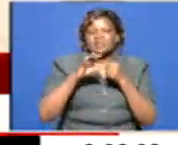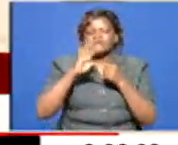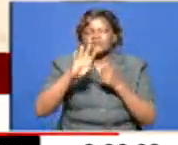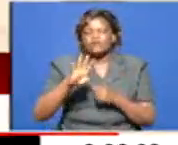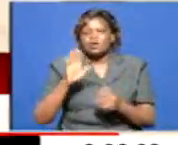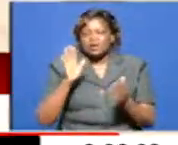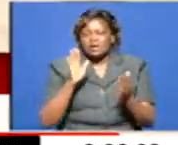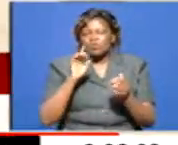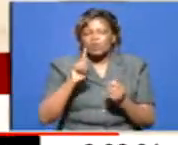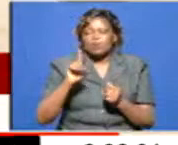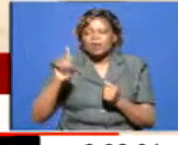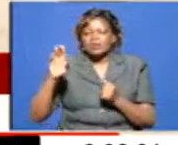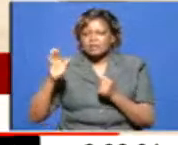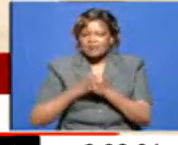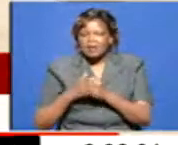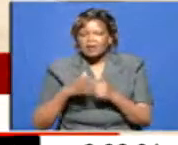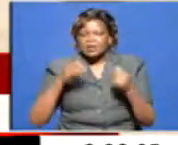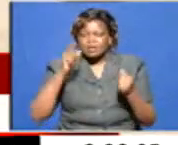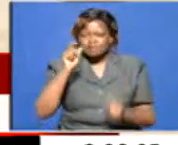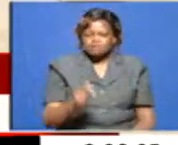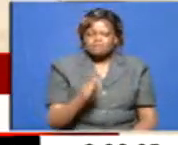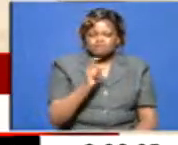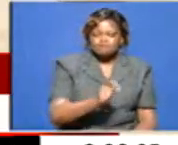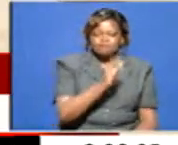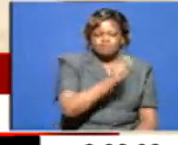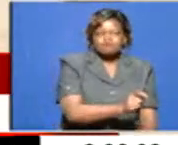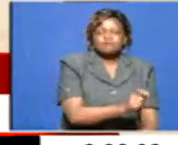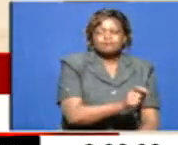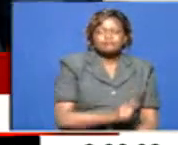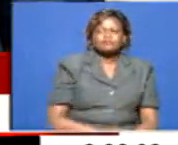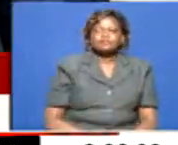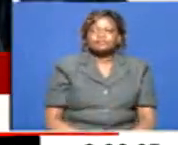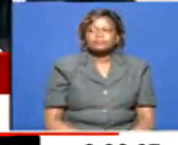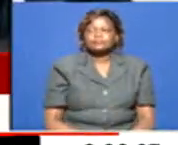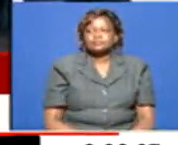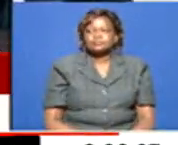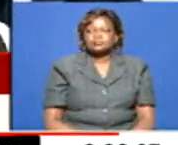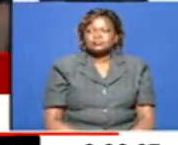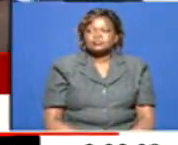734,119 individuals. Kamche Menza for Prime Edition.